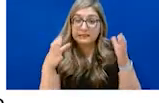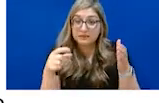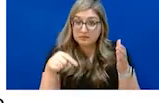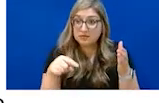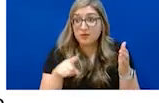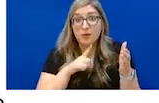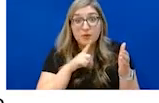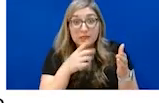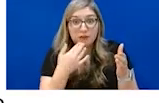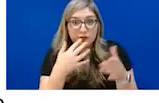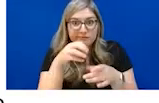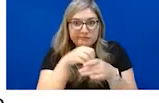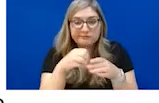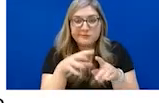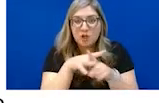by faculty